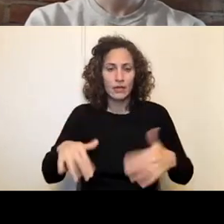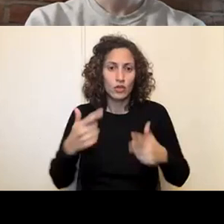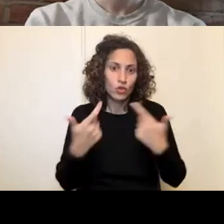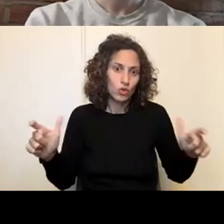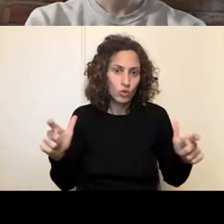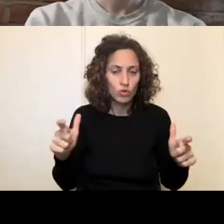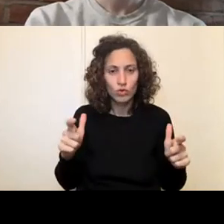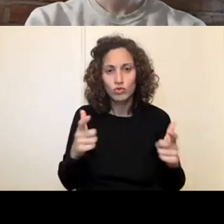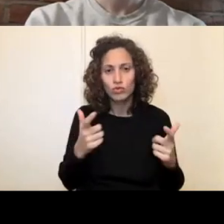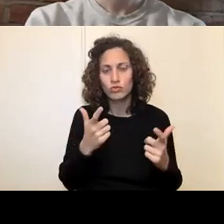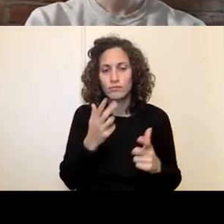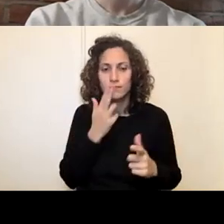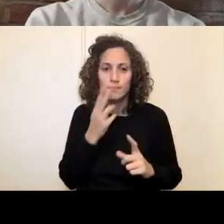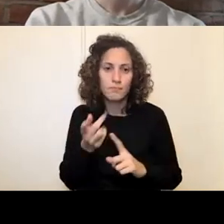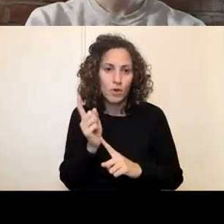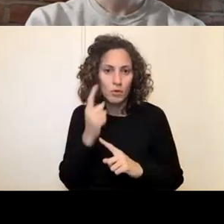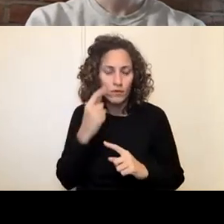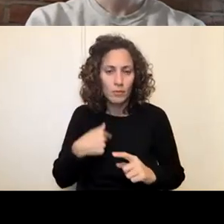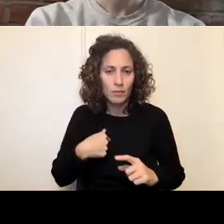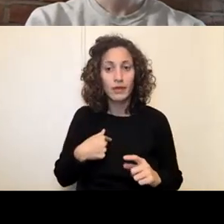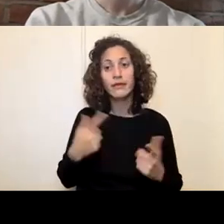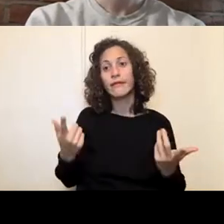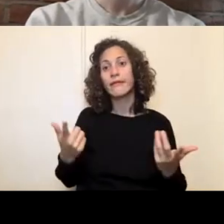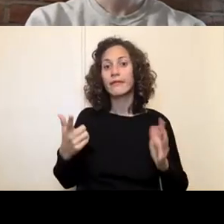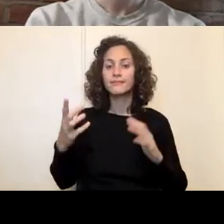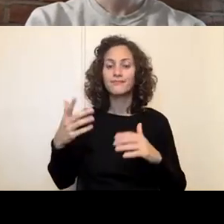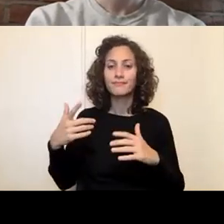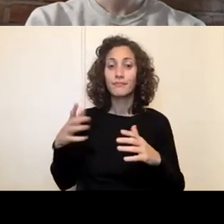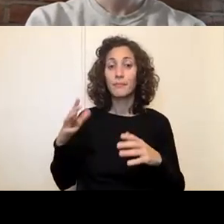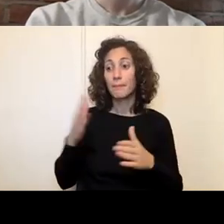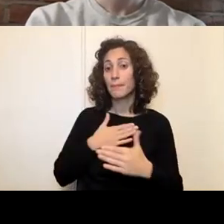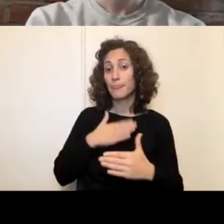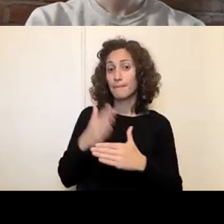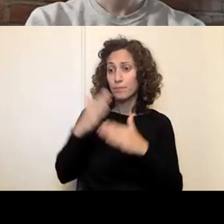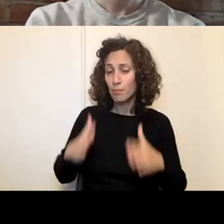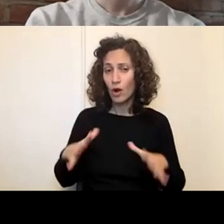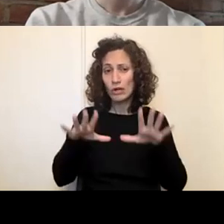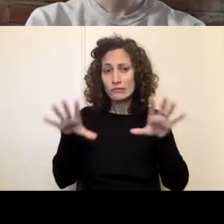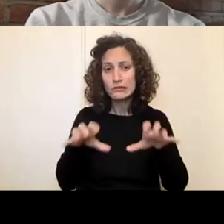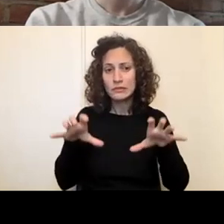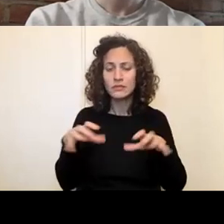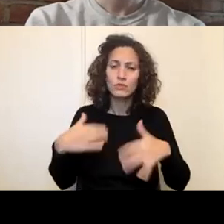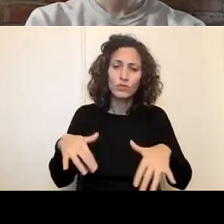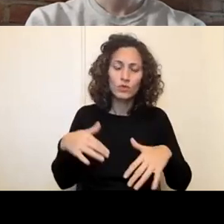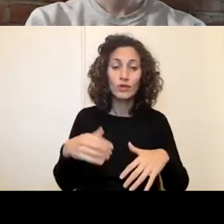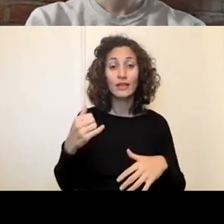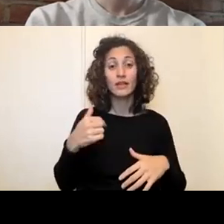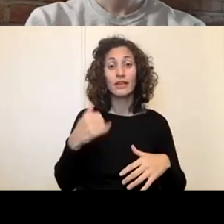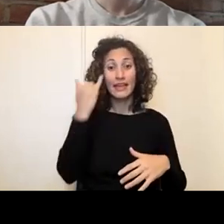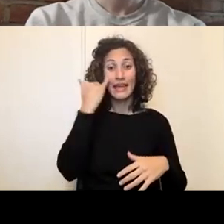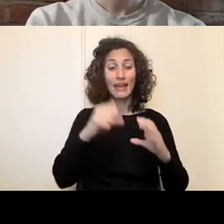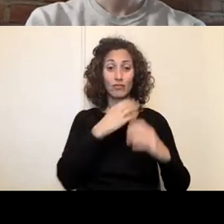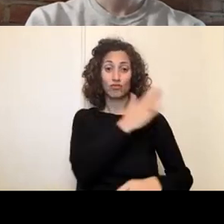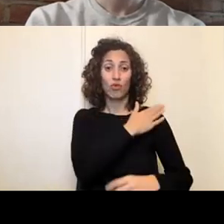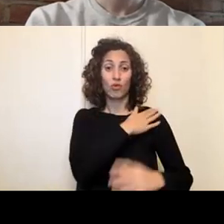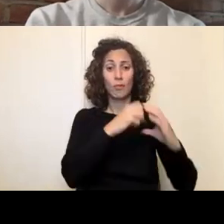getting a massage from my partner on a high pain day, getting help showering when my shoulder is dislocated, helping make food